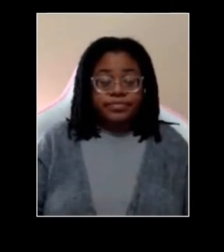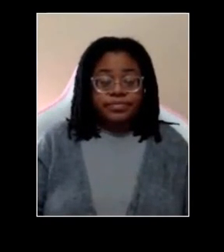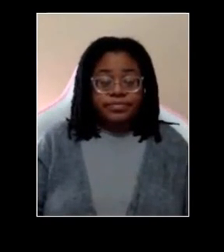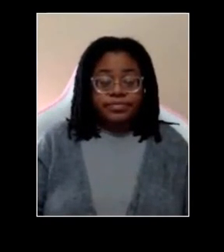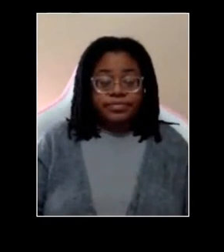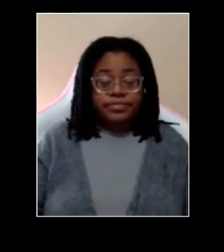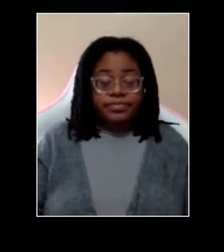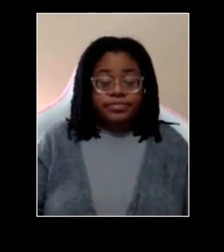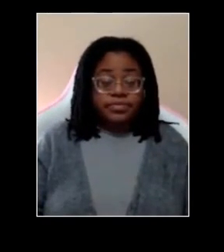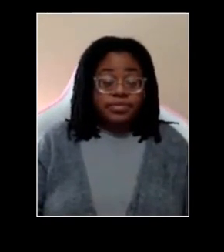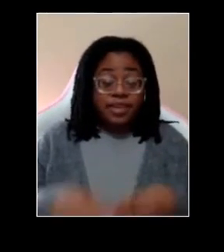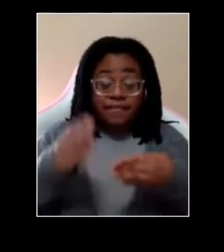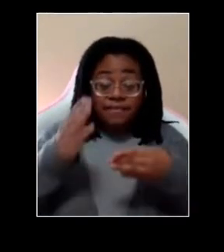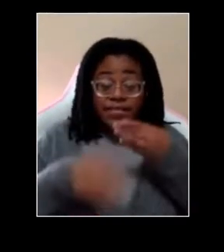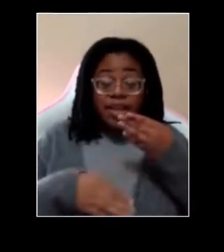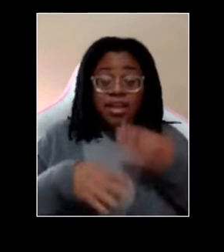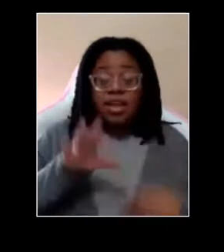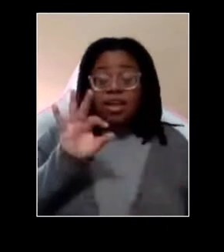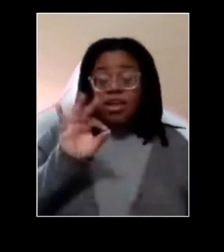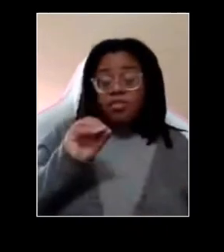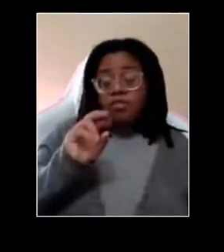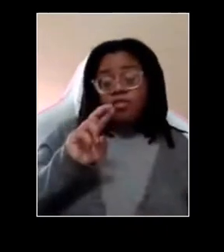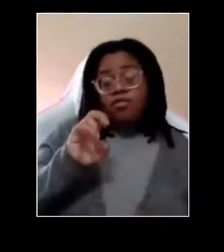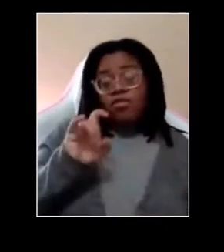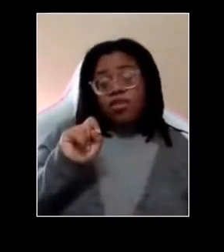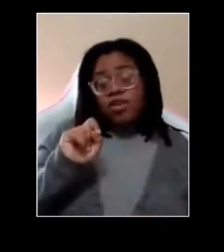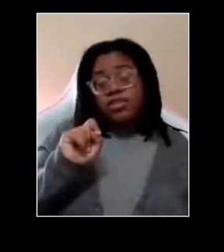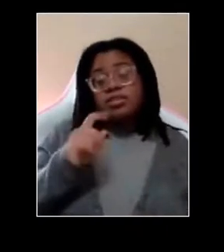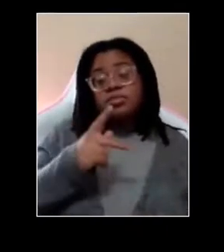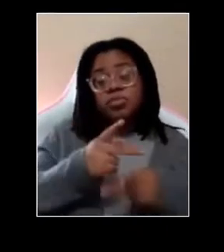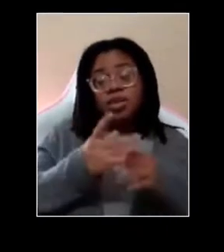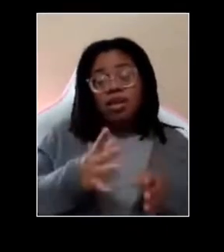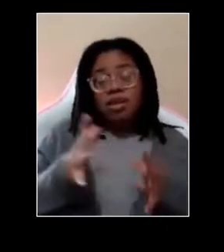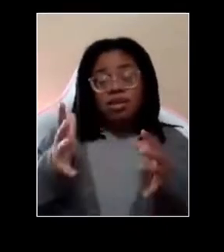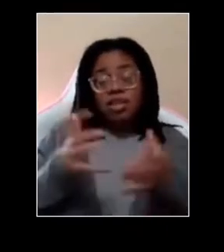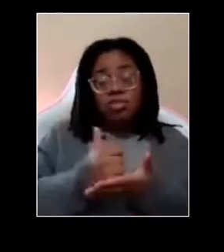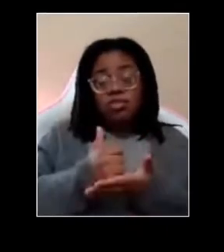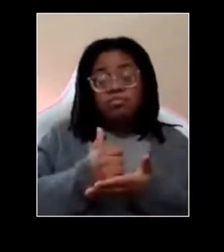And finally, forest product gathering. Forest product gathering,